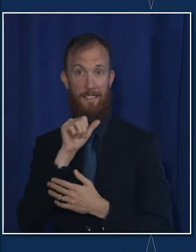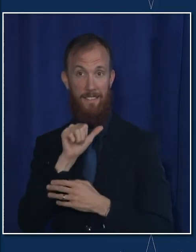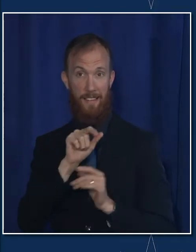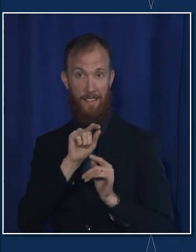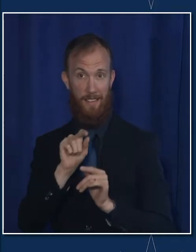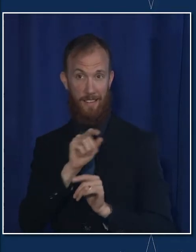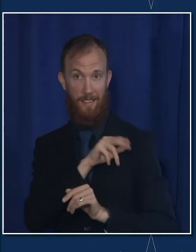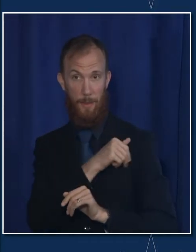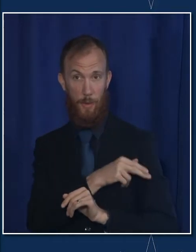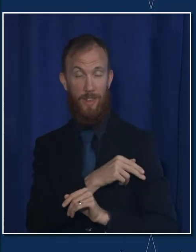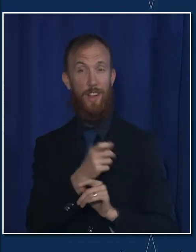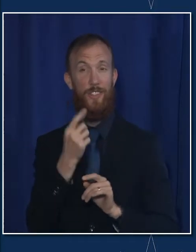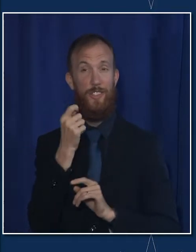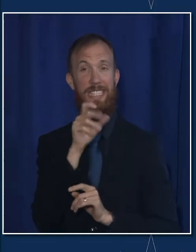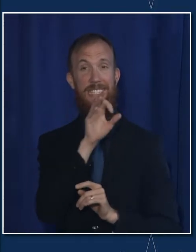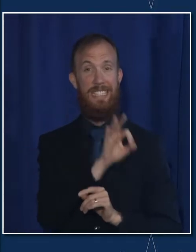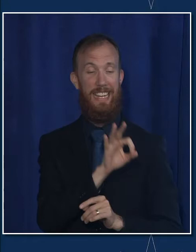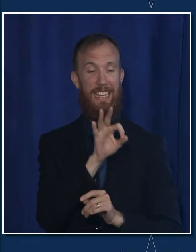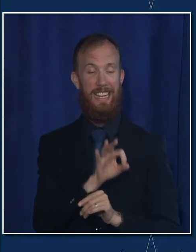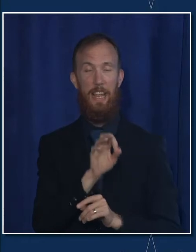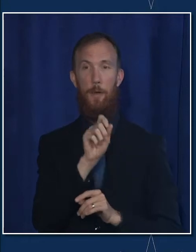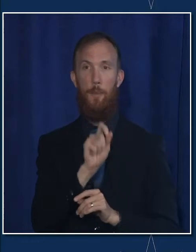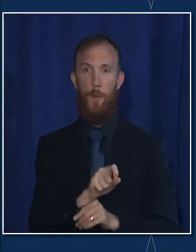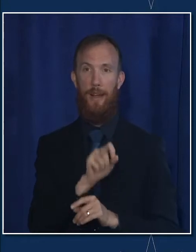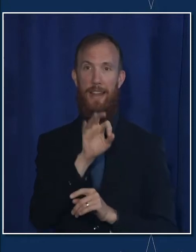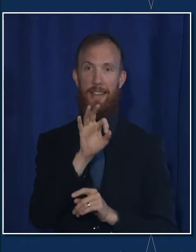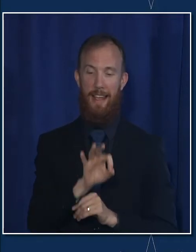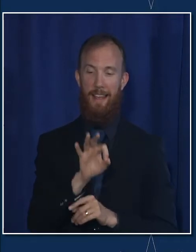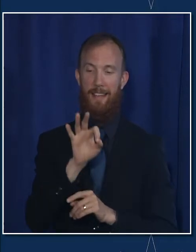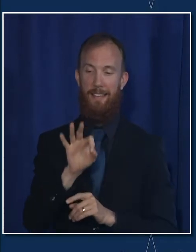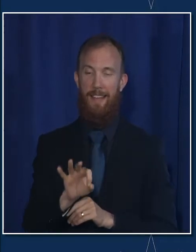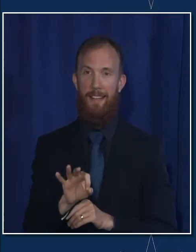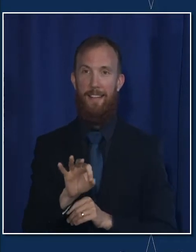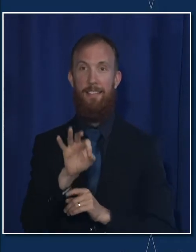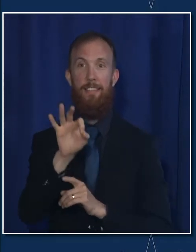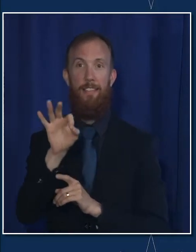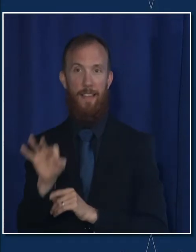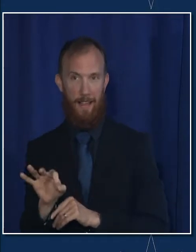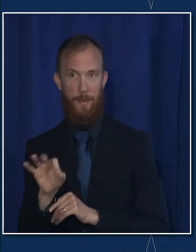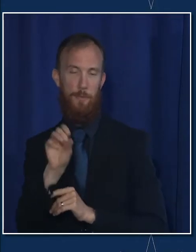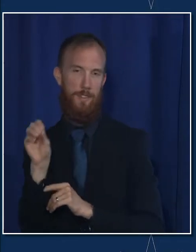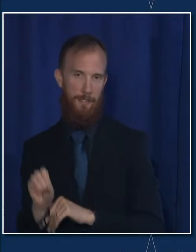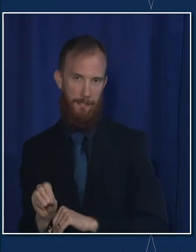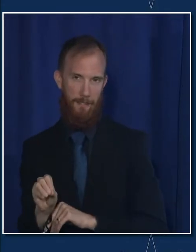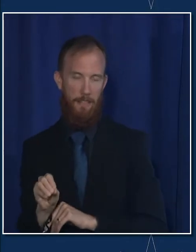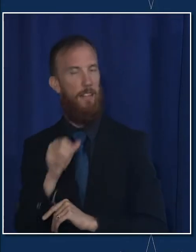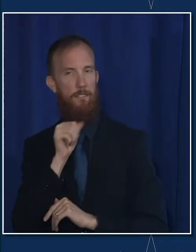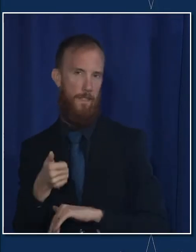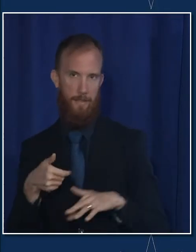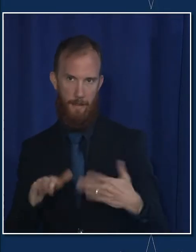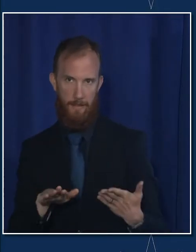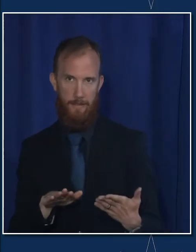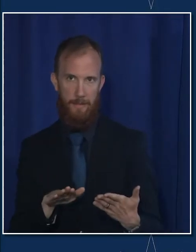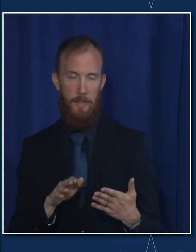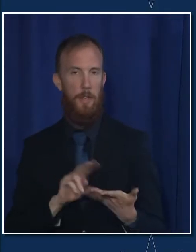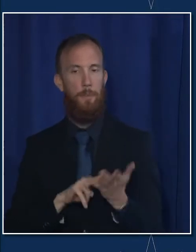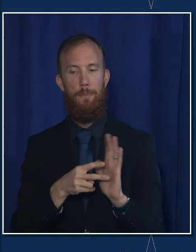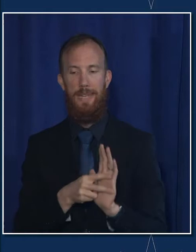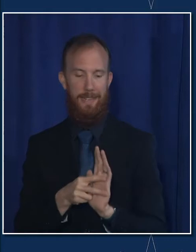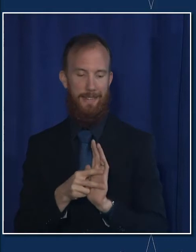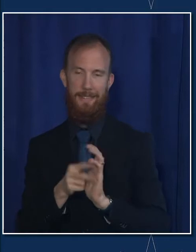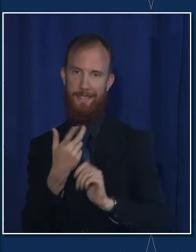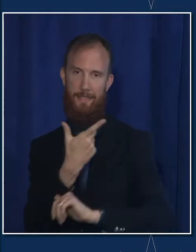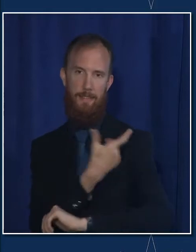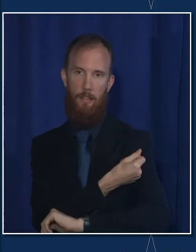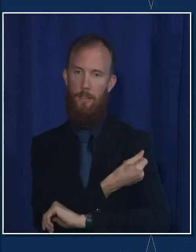99.999% of vaccinated Chicagoans have not died with COVID-19 after vaccination, remains remarkably protective